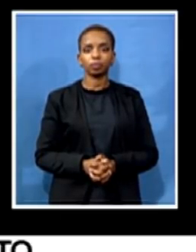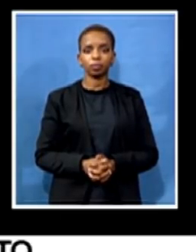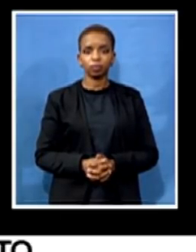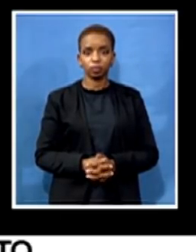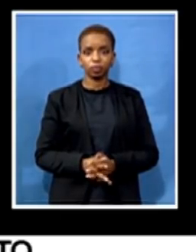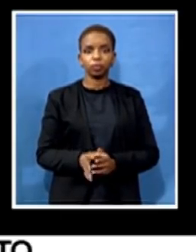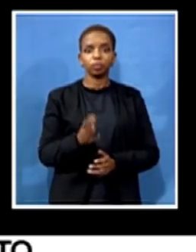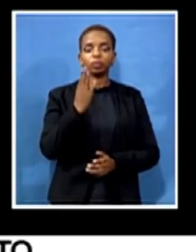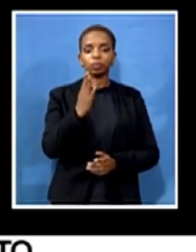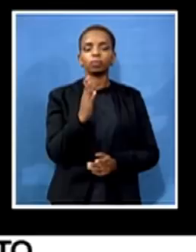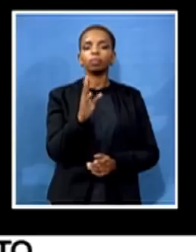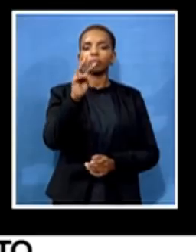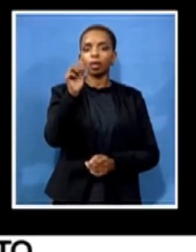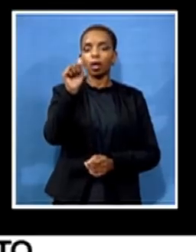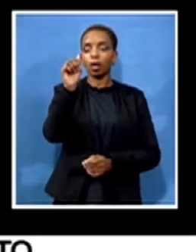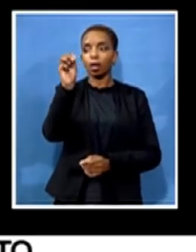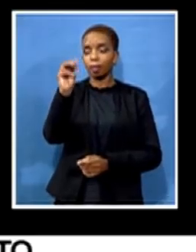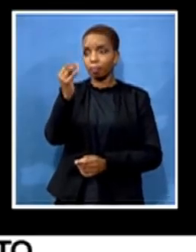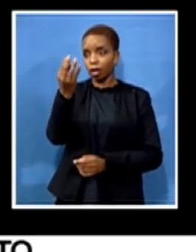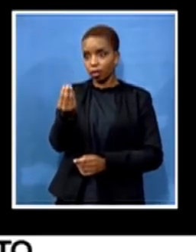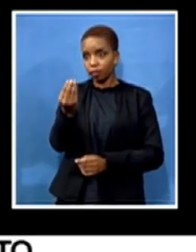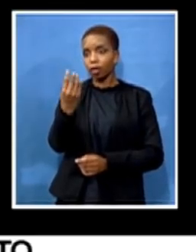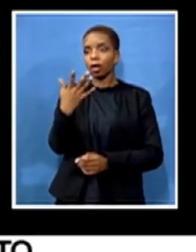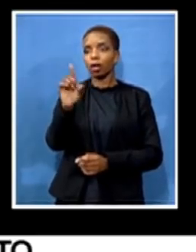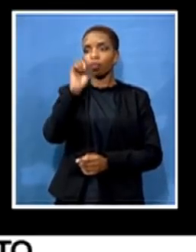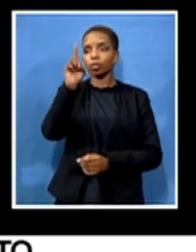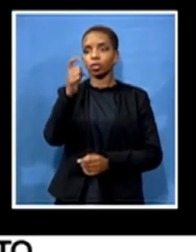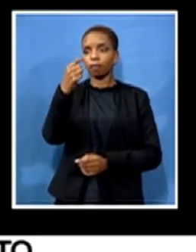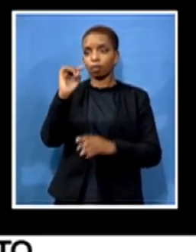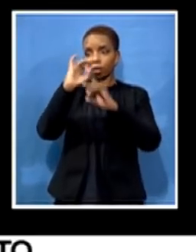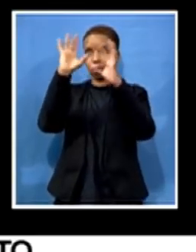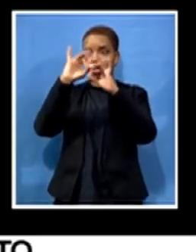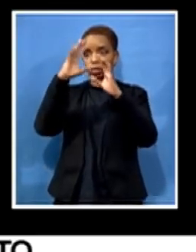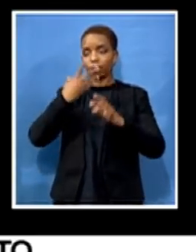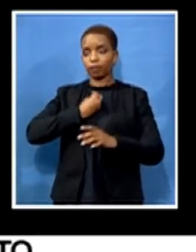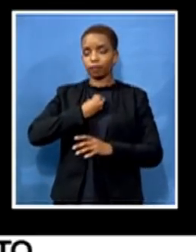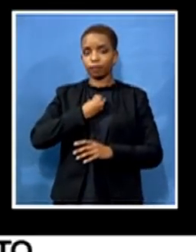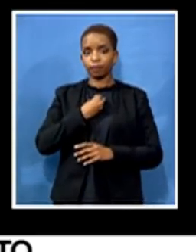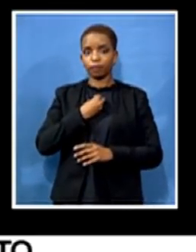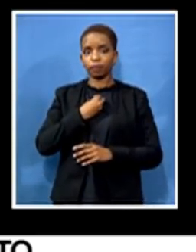Klute. Klute. Honorable Oka. Klute.